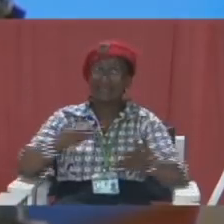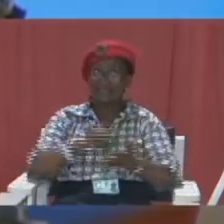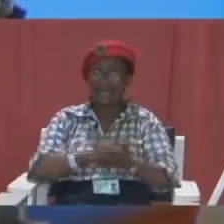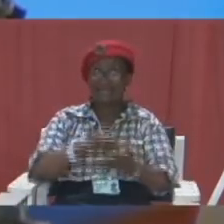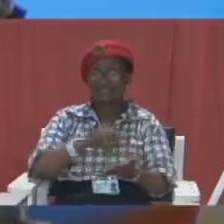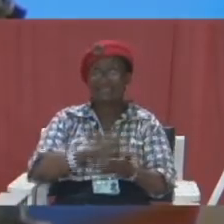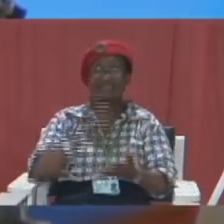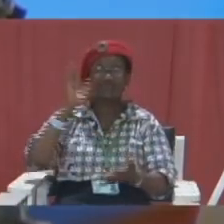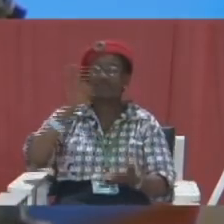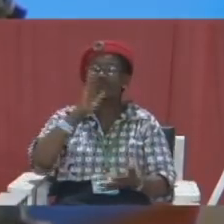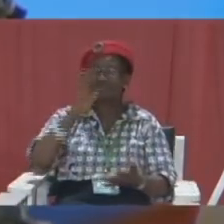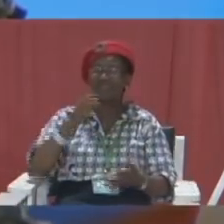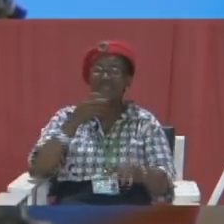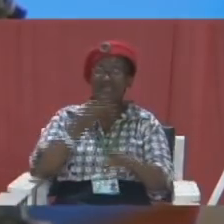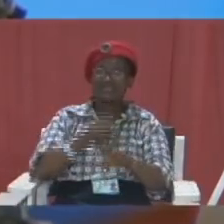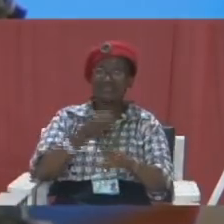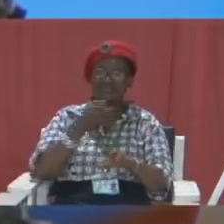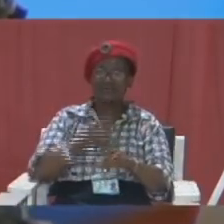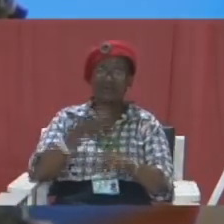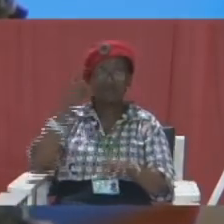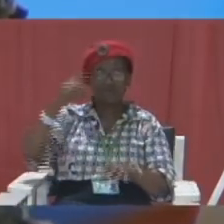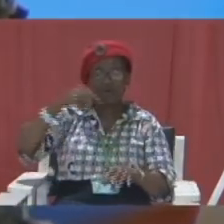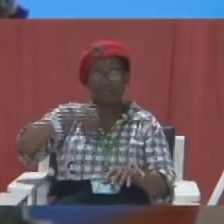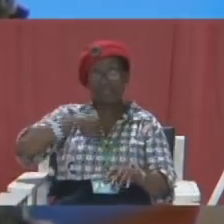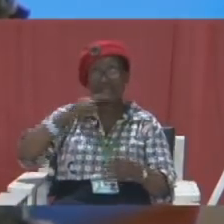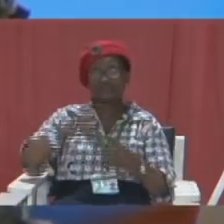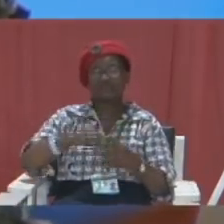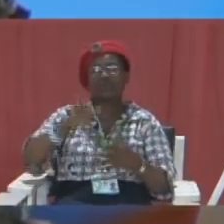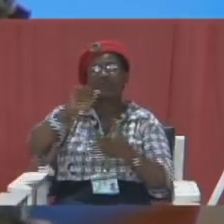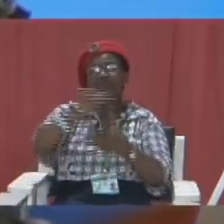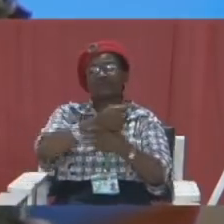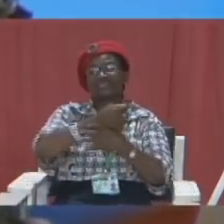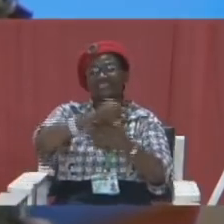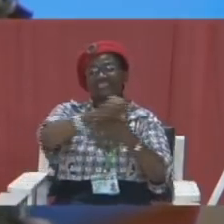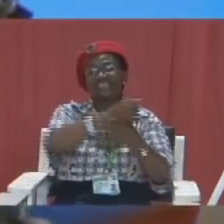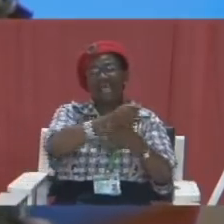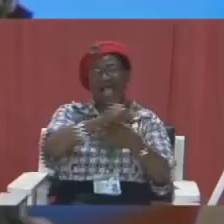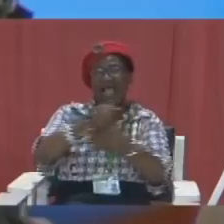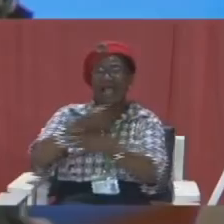to share. Eru gan mo yo mo ba mi lati so fun awon eniyan.